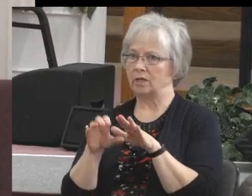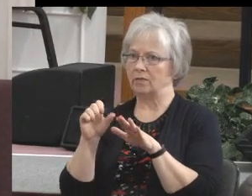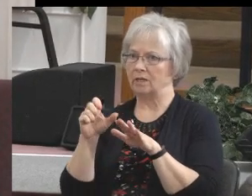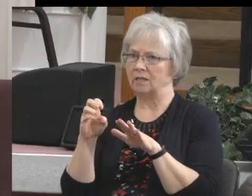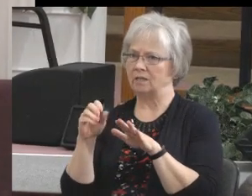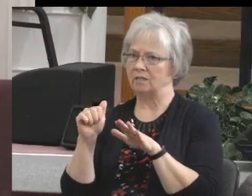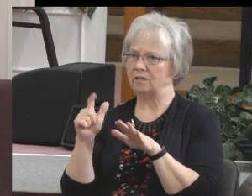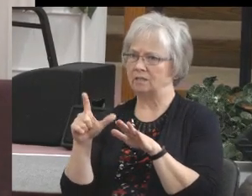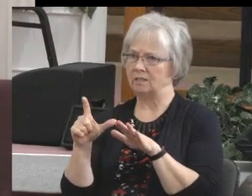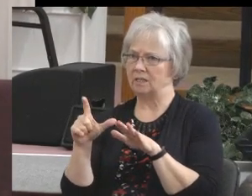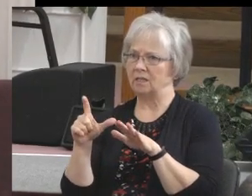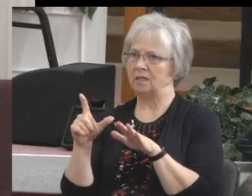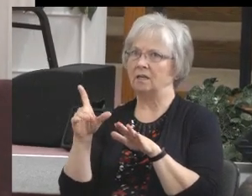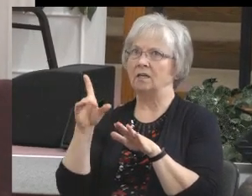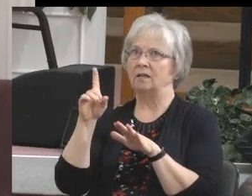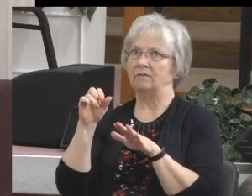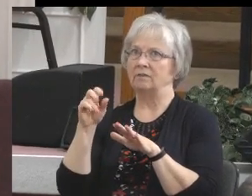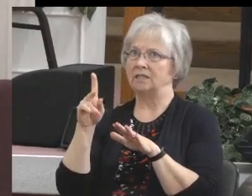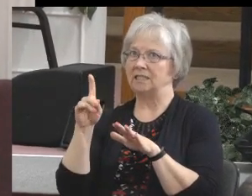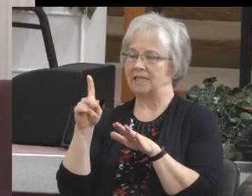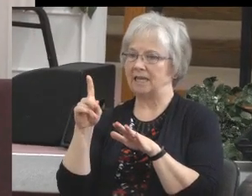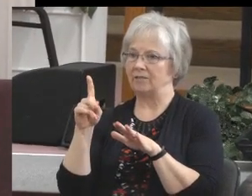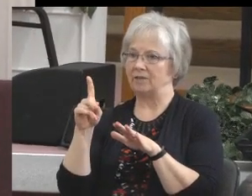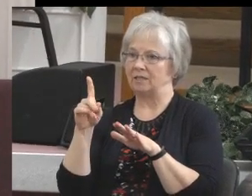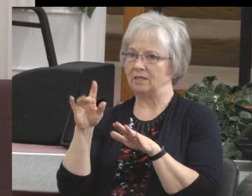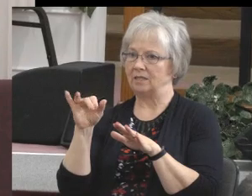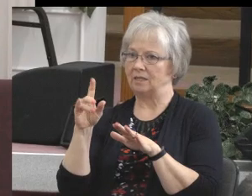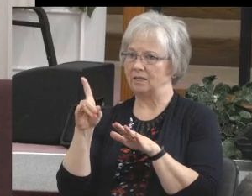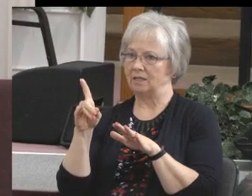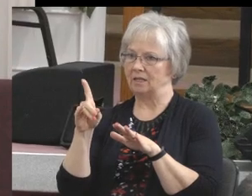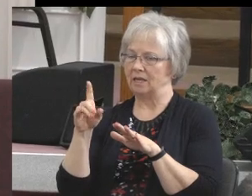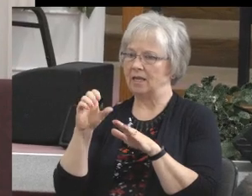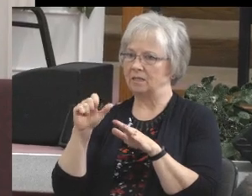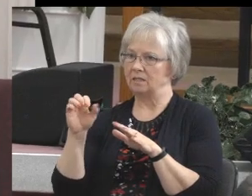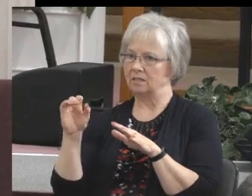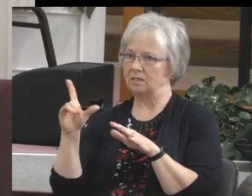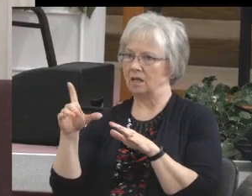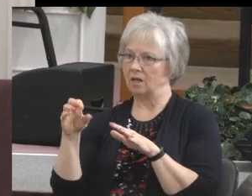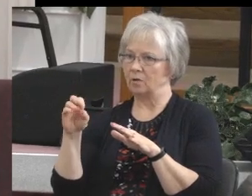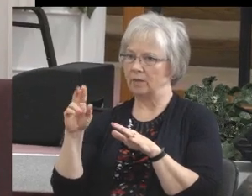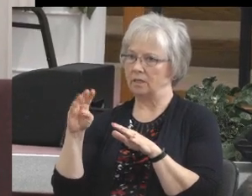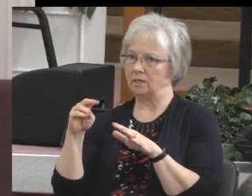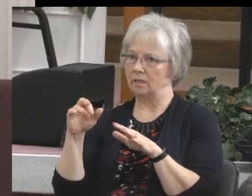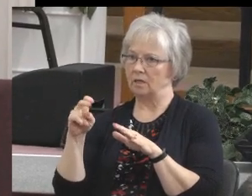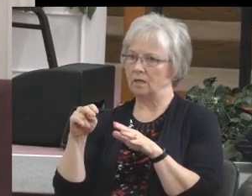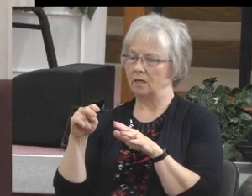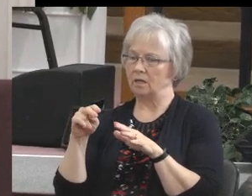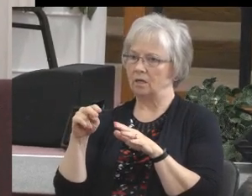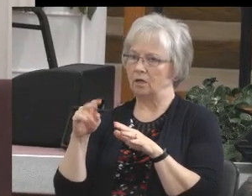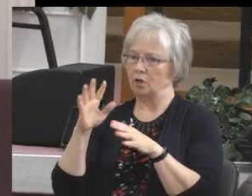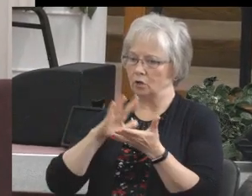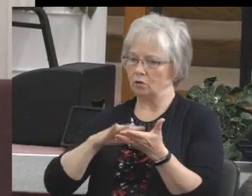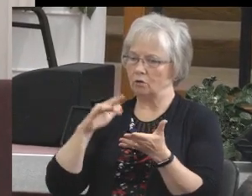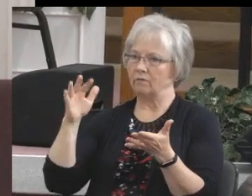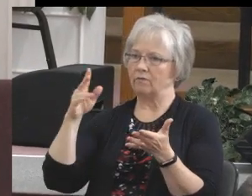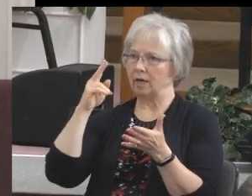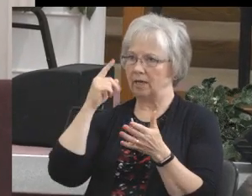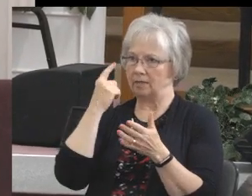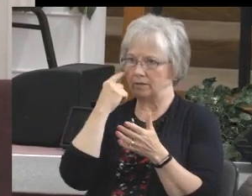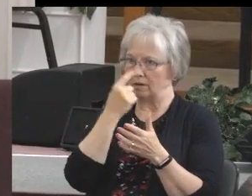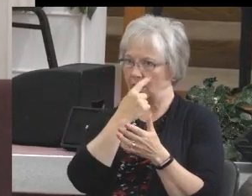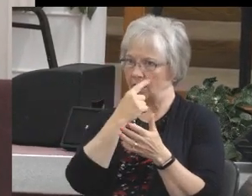King Solomon, and glorifies in their eyes the God of Abraham, Isaac, and